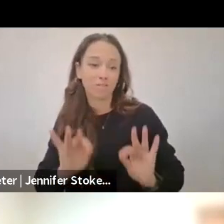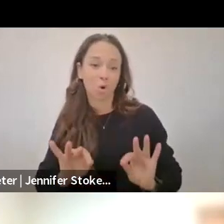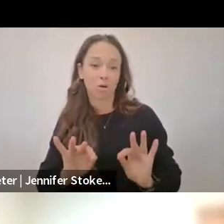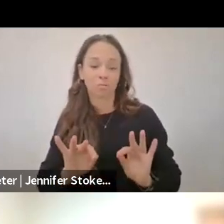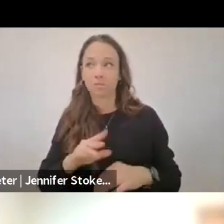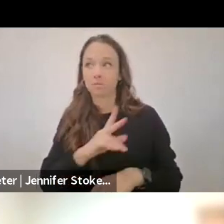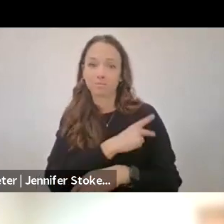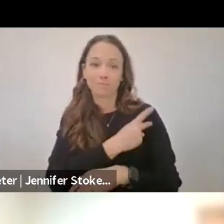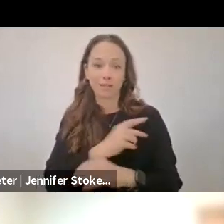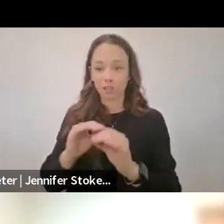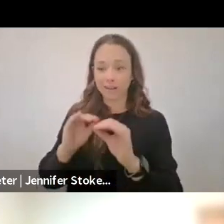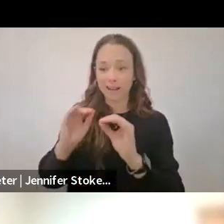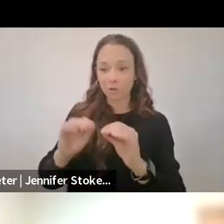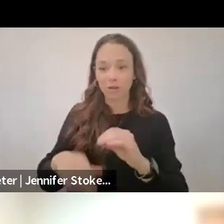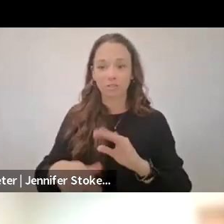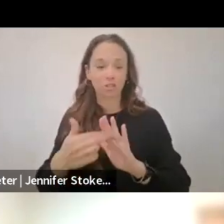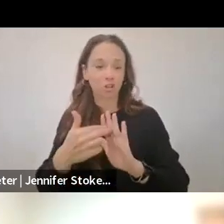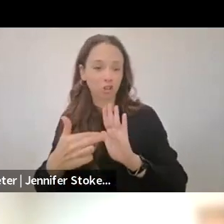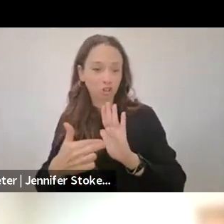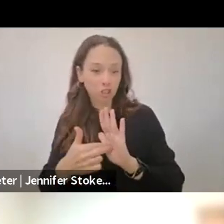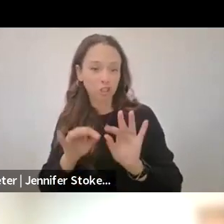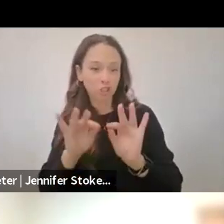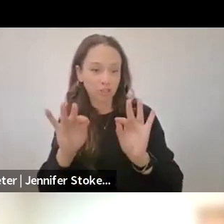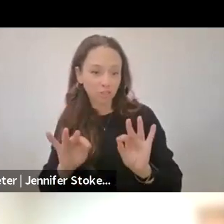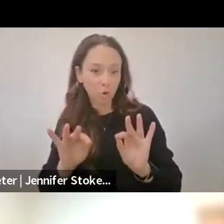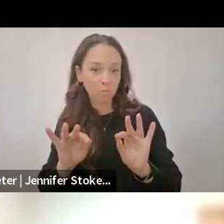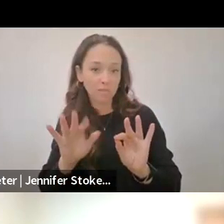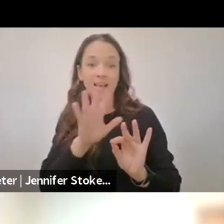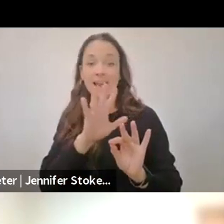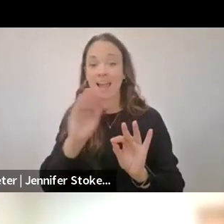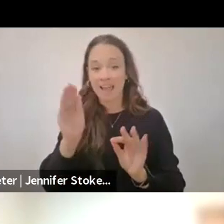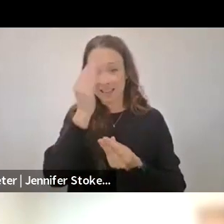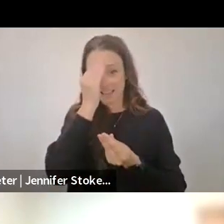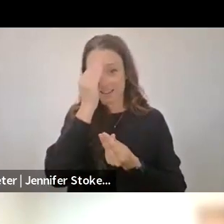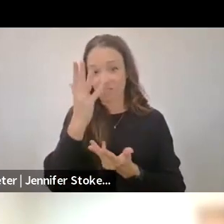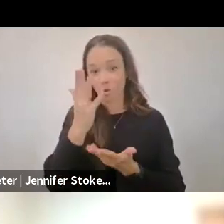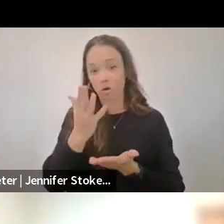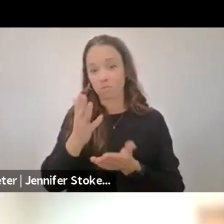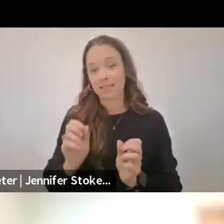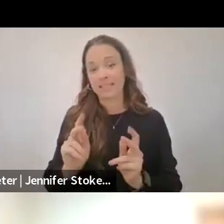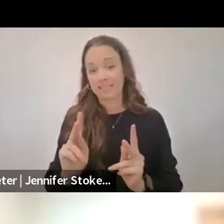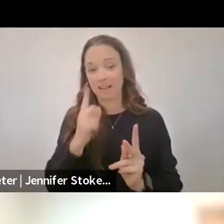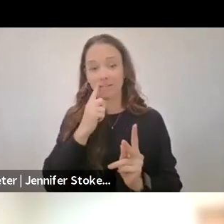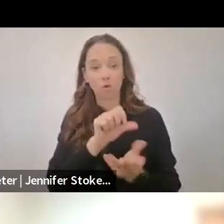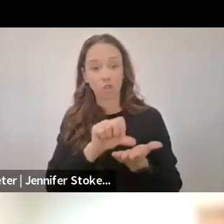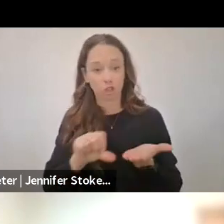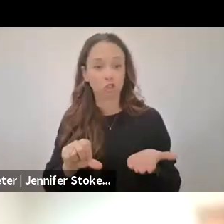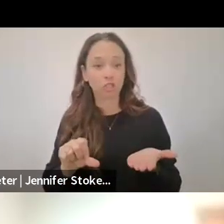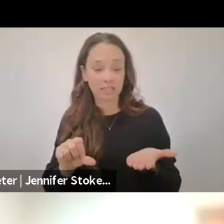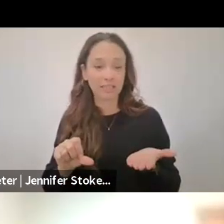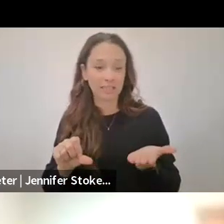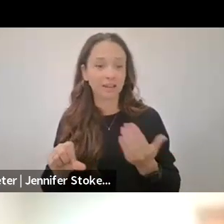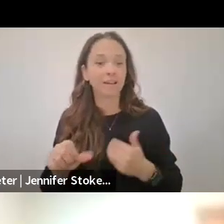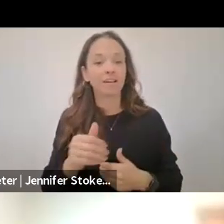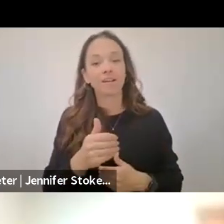kind of registration form, and actually our informed consent for surgeries is now, there's a version in a health literacy